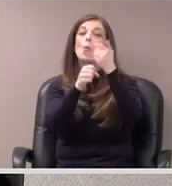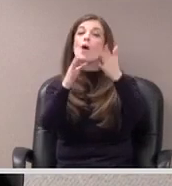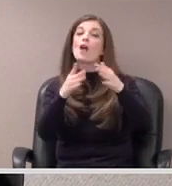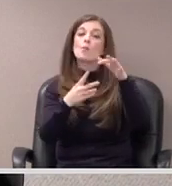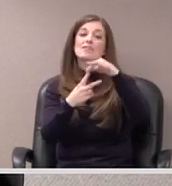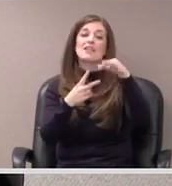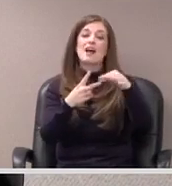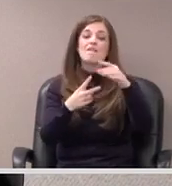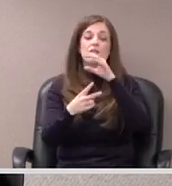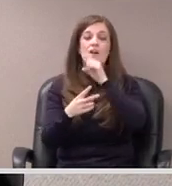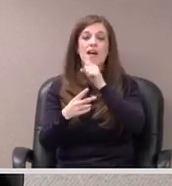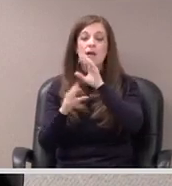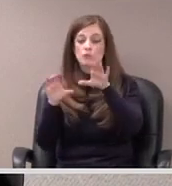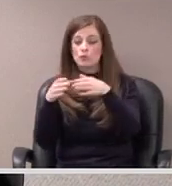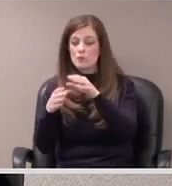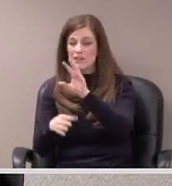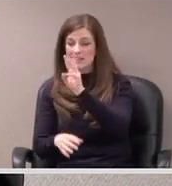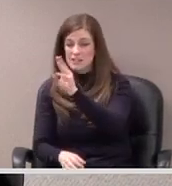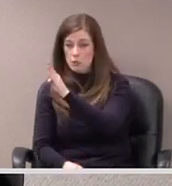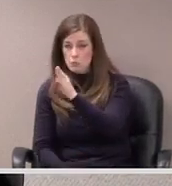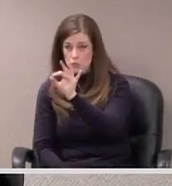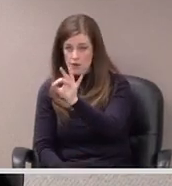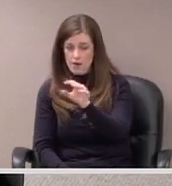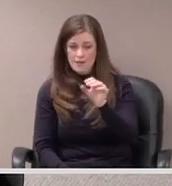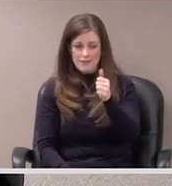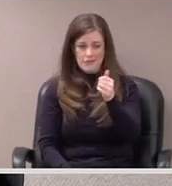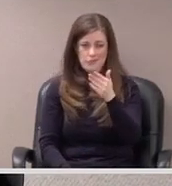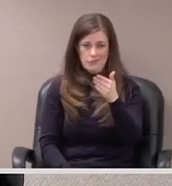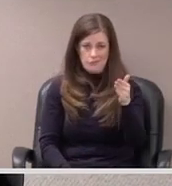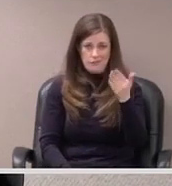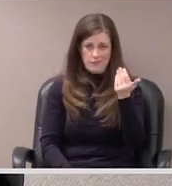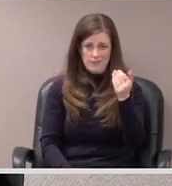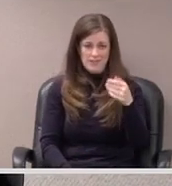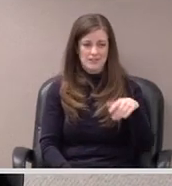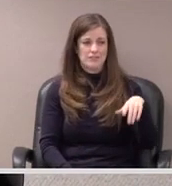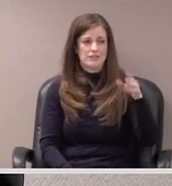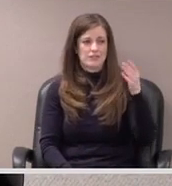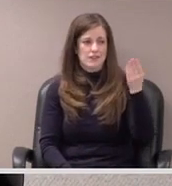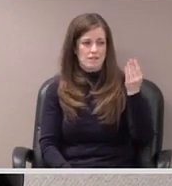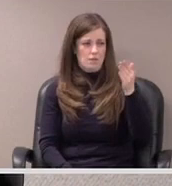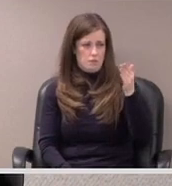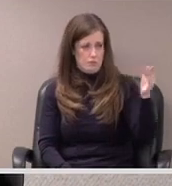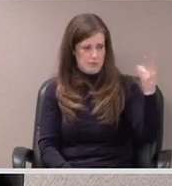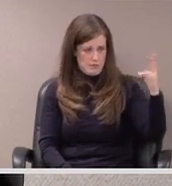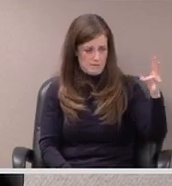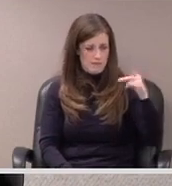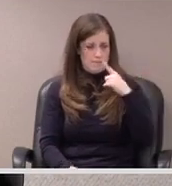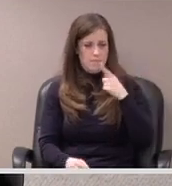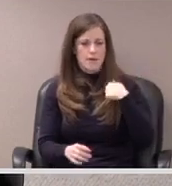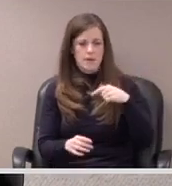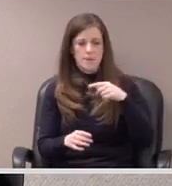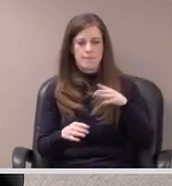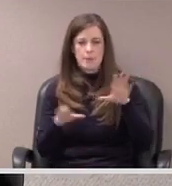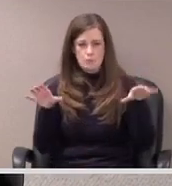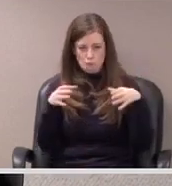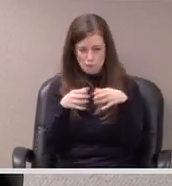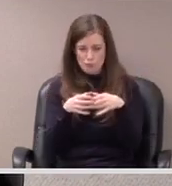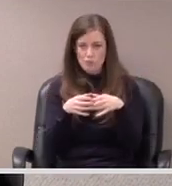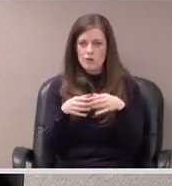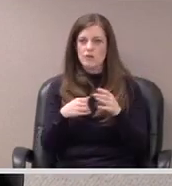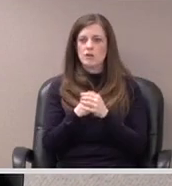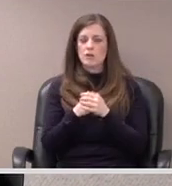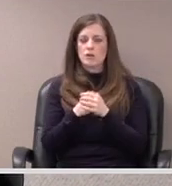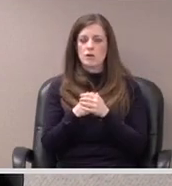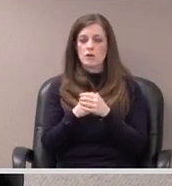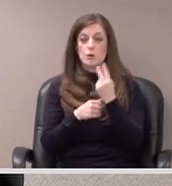age groups 6 through 9, 10 through 13, and 14 through 17 by a panel that included Kentucky First Lady Brittany Beshear.